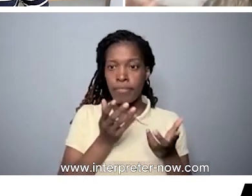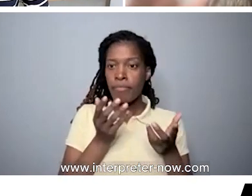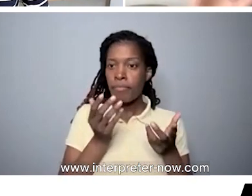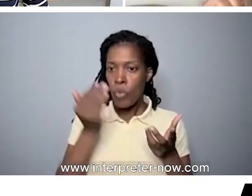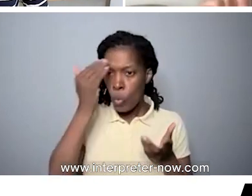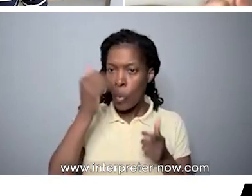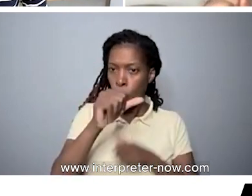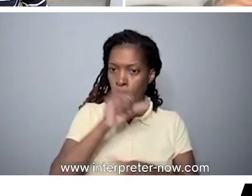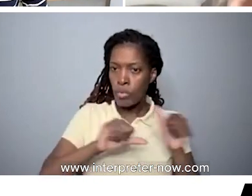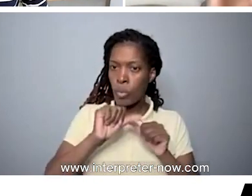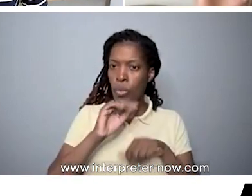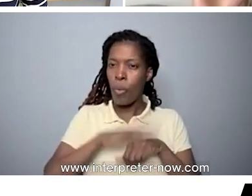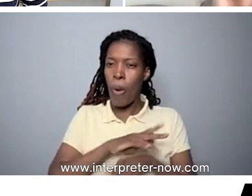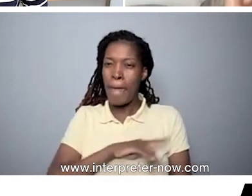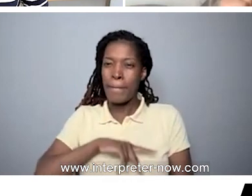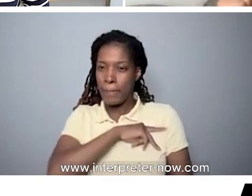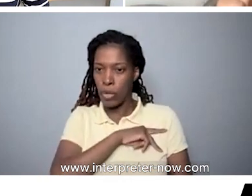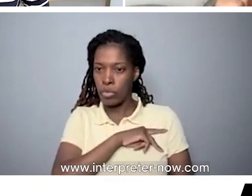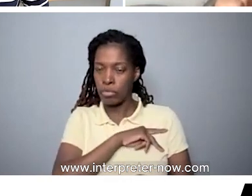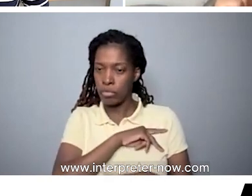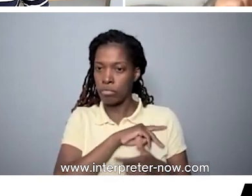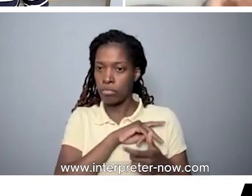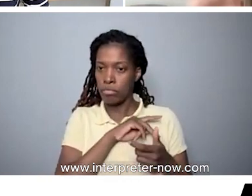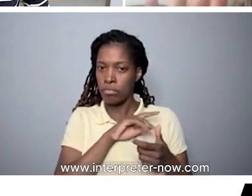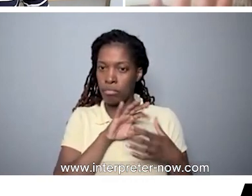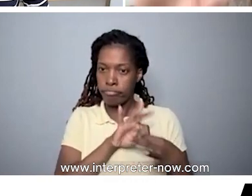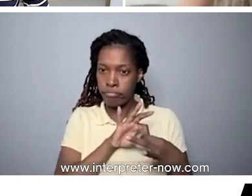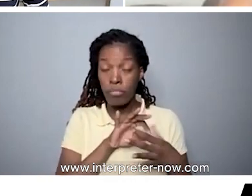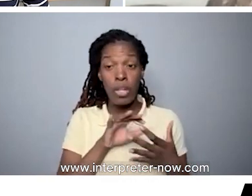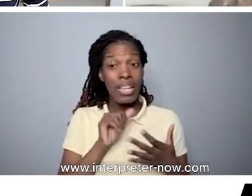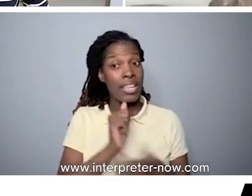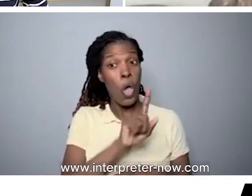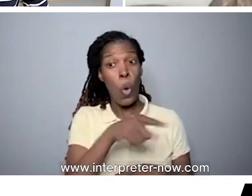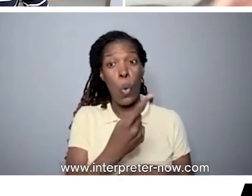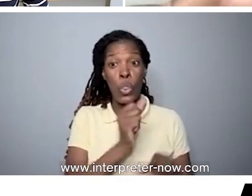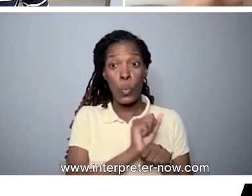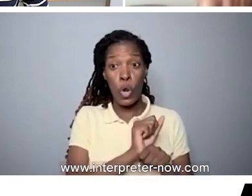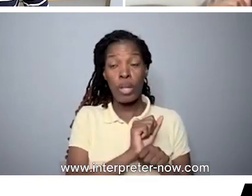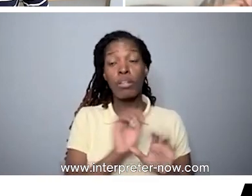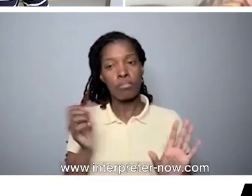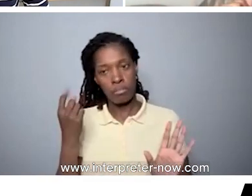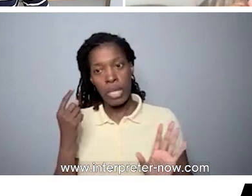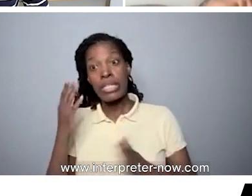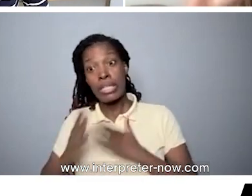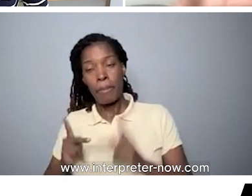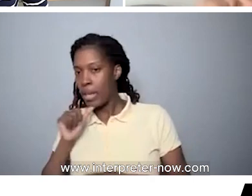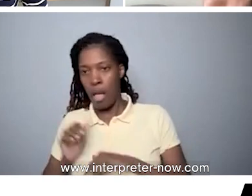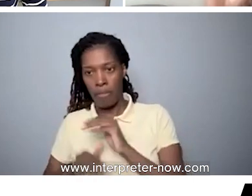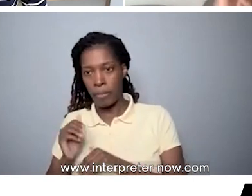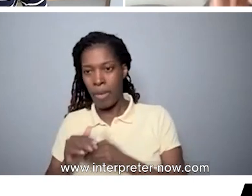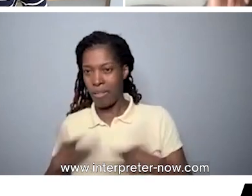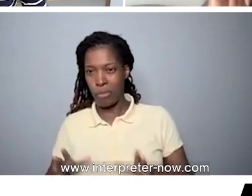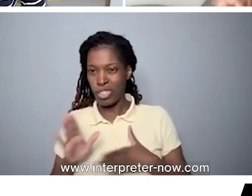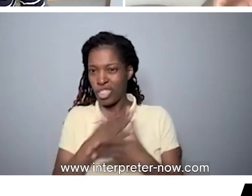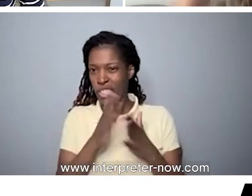basis too, right? Not just for work topics. And again, some people are not comfortable doing that, and you don't got to do that, right? If that's not how you